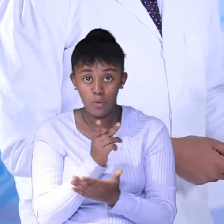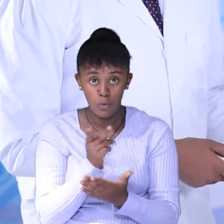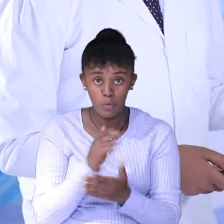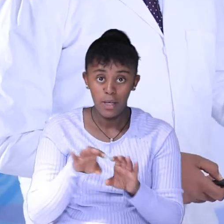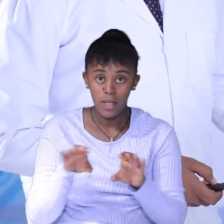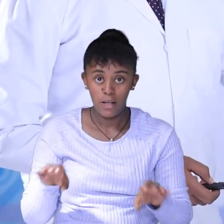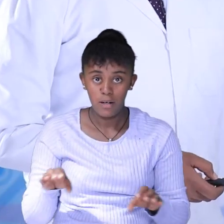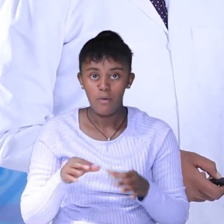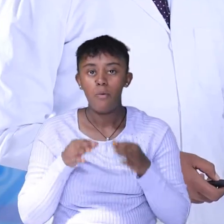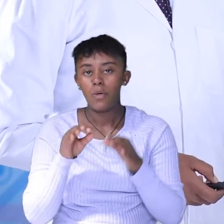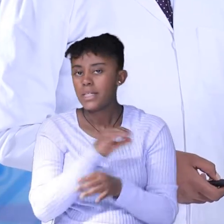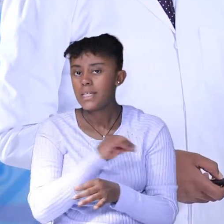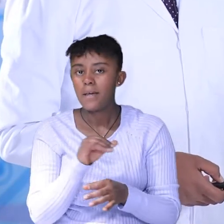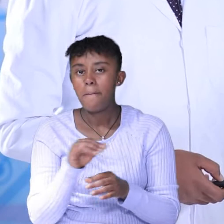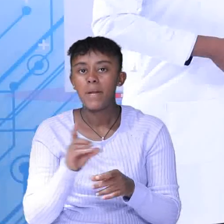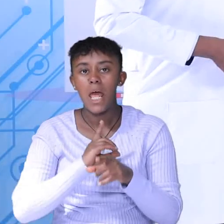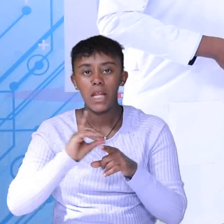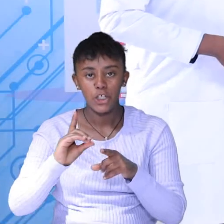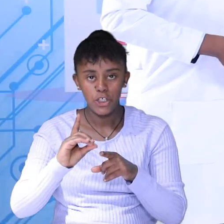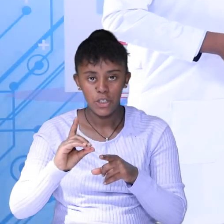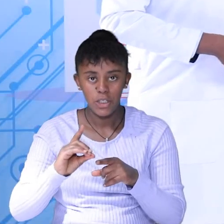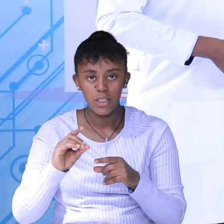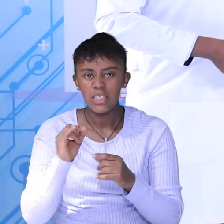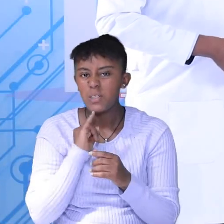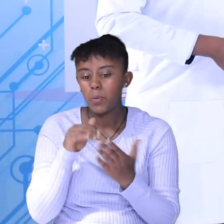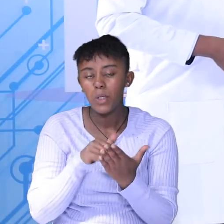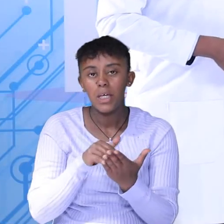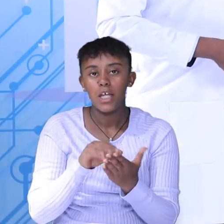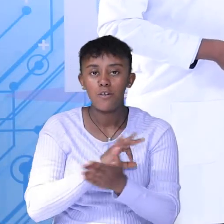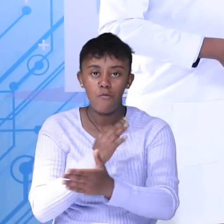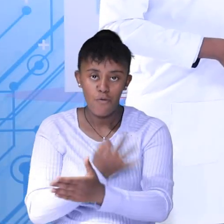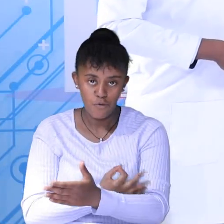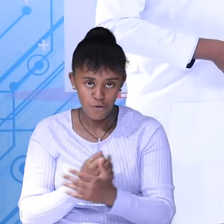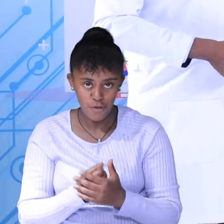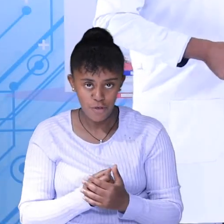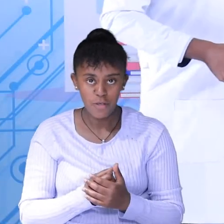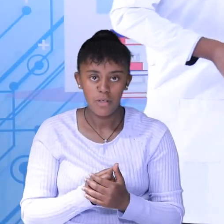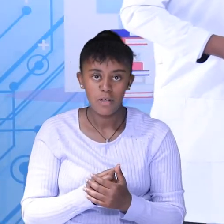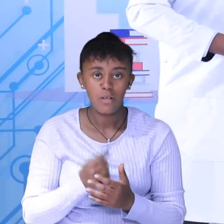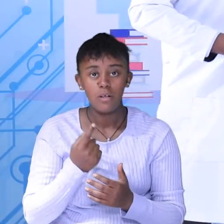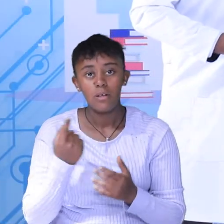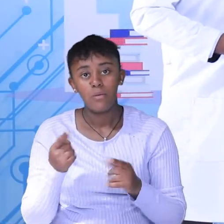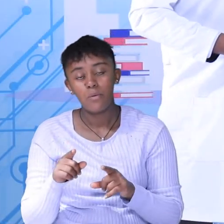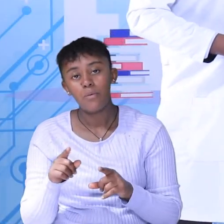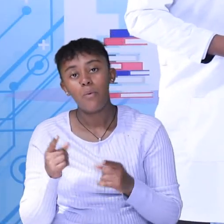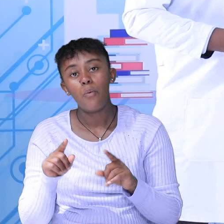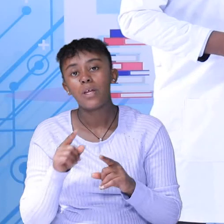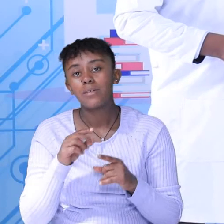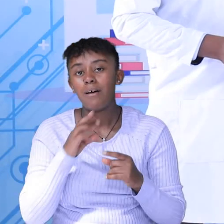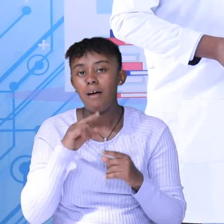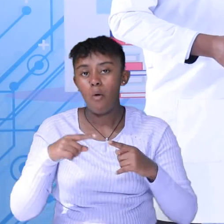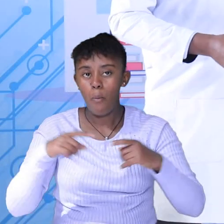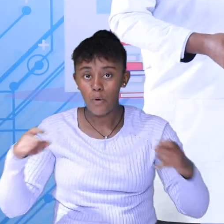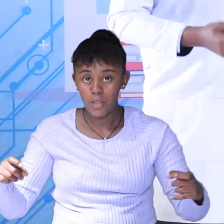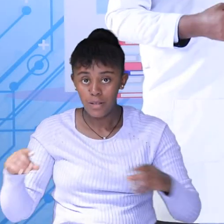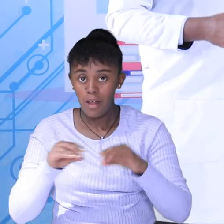carrying conductors which carry the same direction is weaker. The force in between is weaker, whereas when they are oppositely